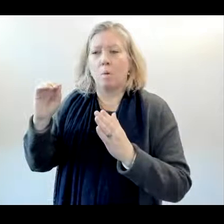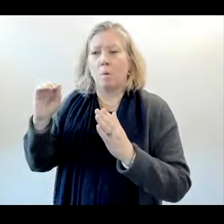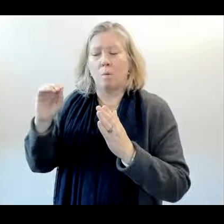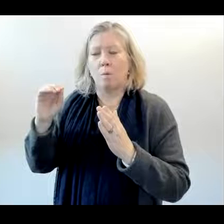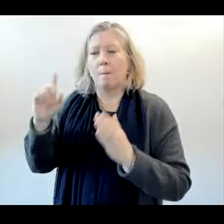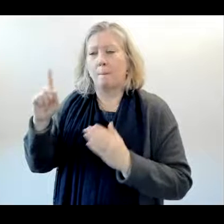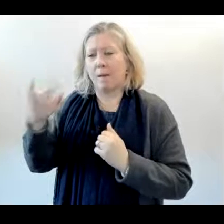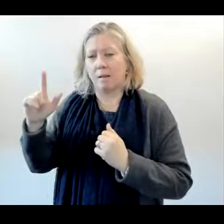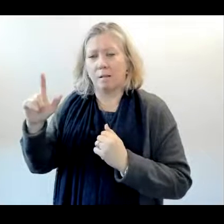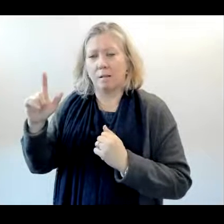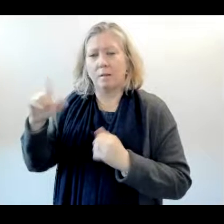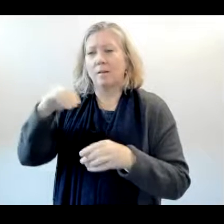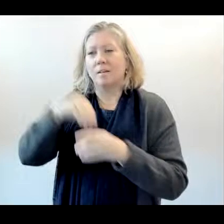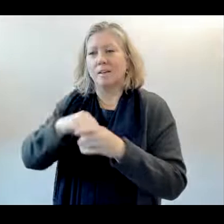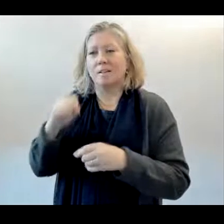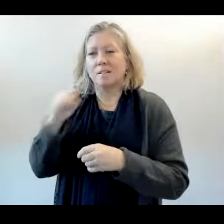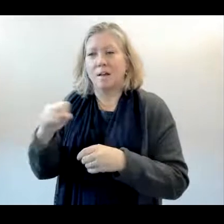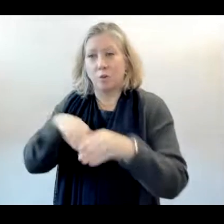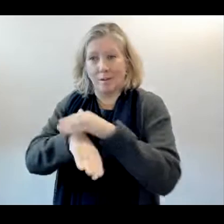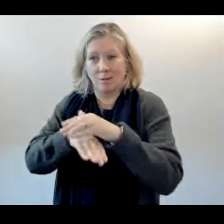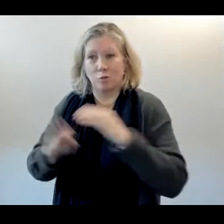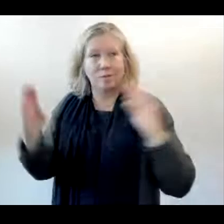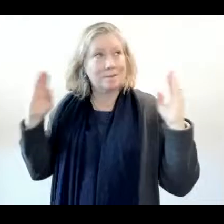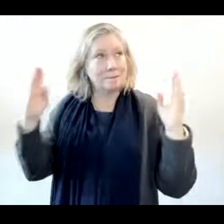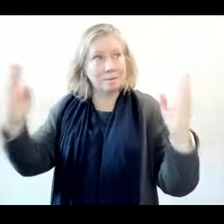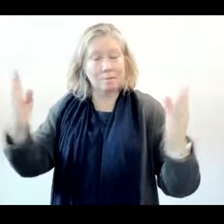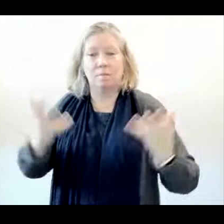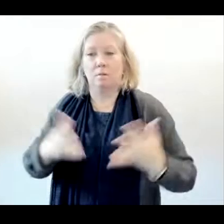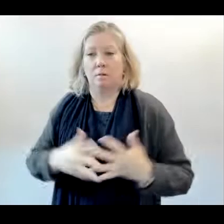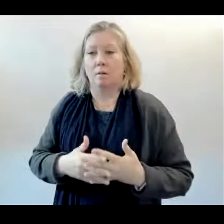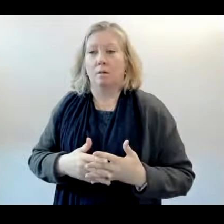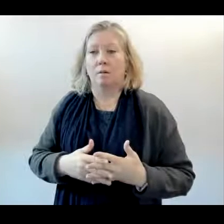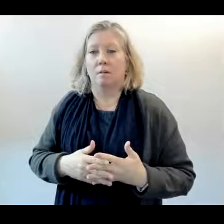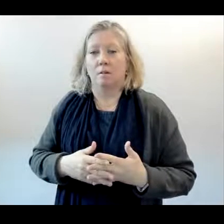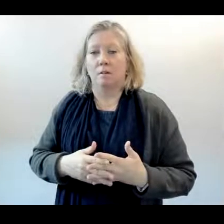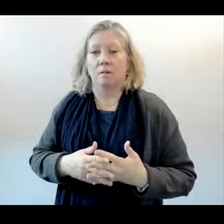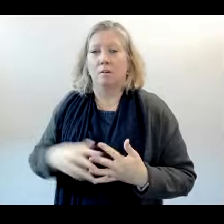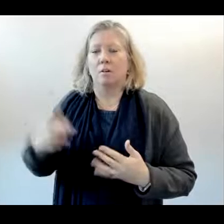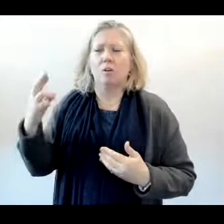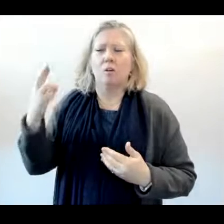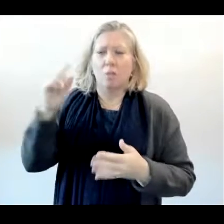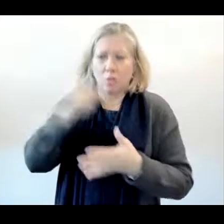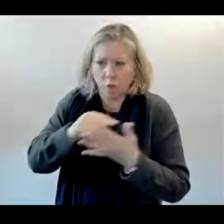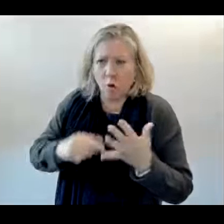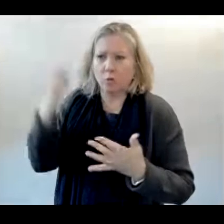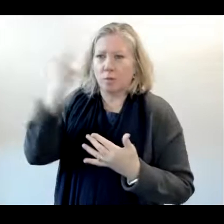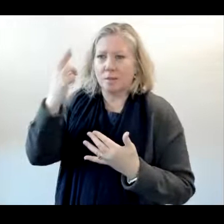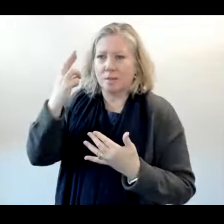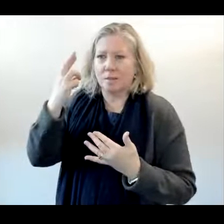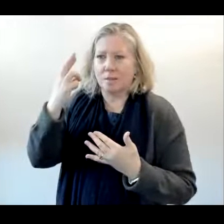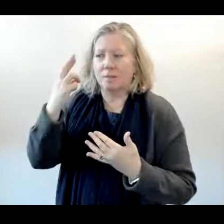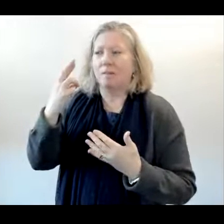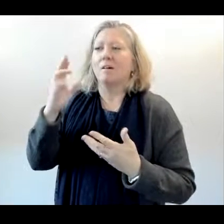entrance facing Bedford Avenue. Now, and it was for these reasons of cultural and historical significance that the building was added